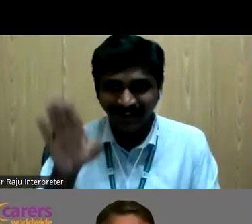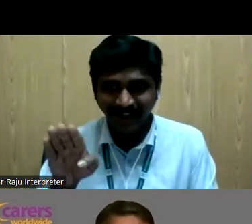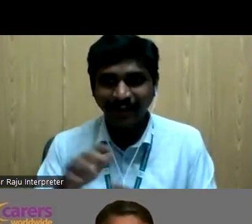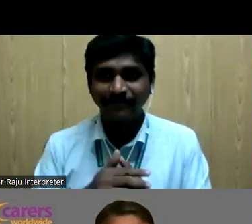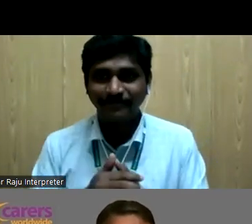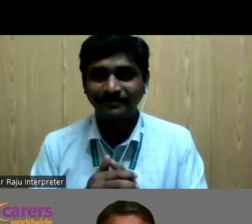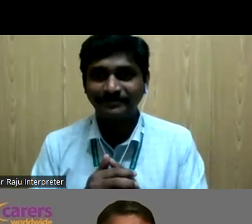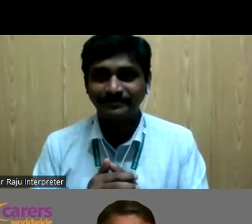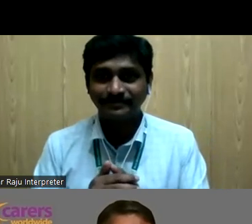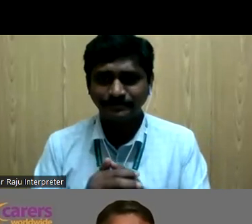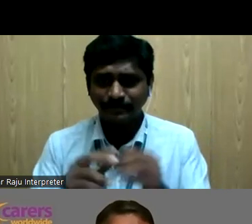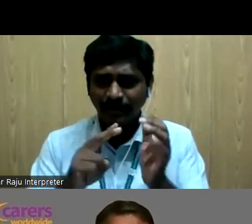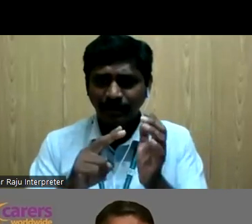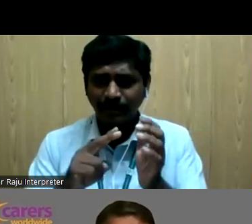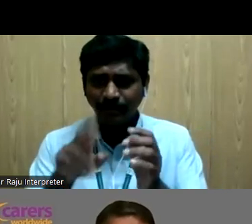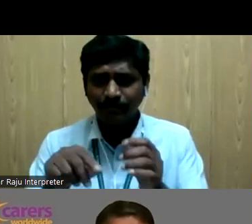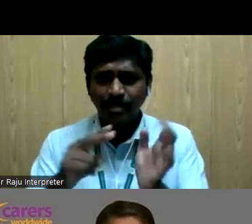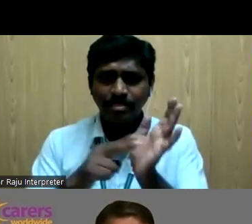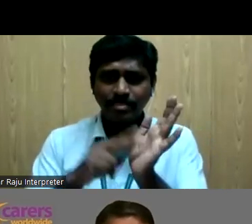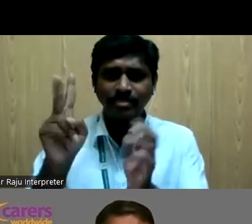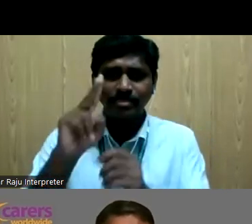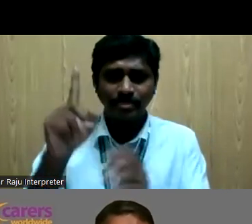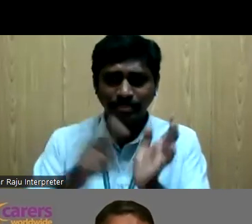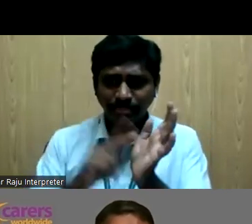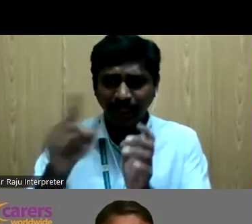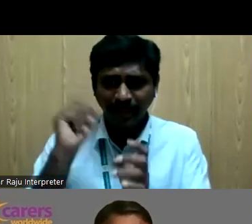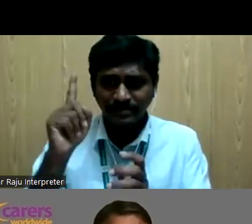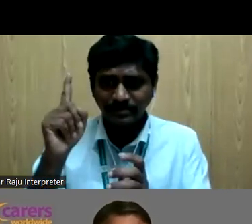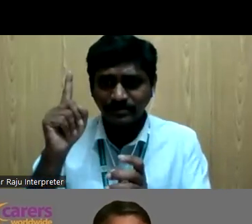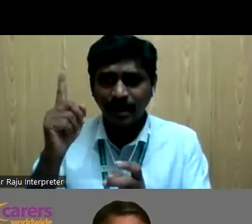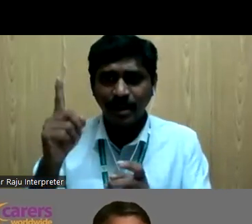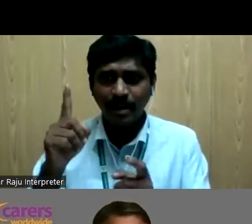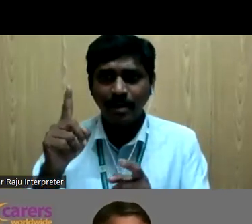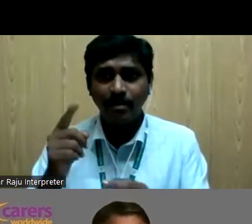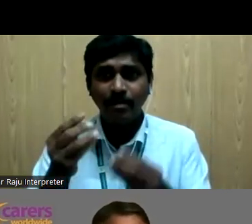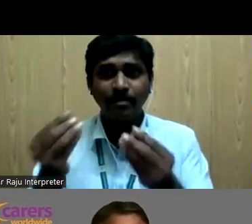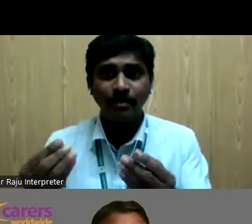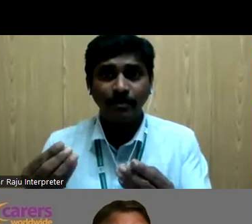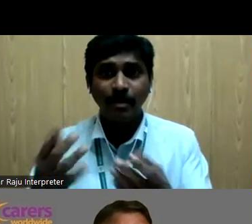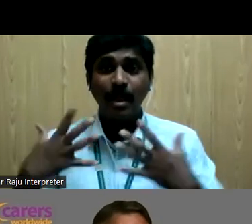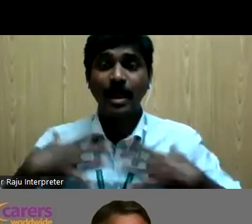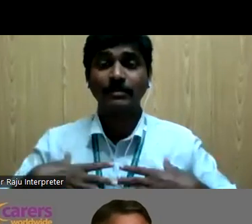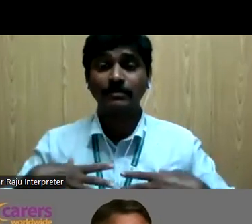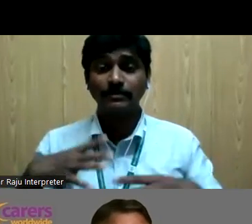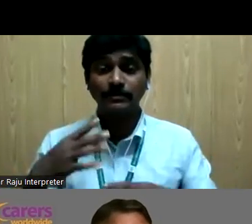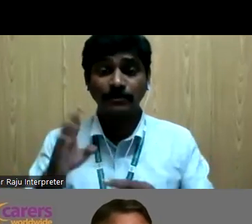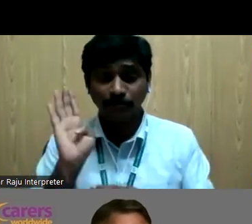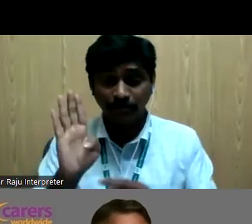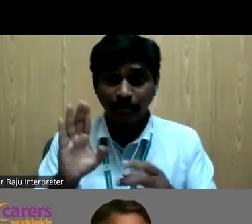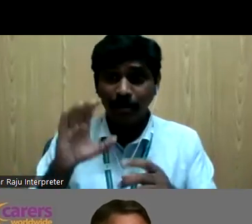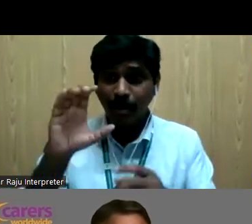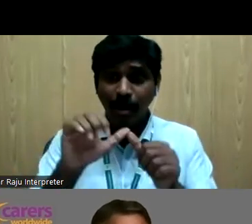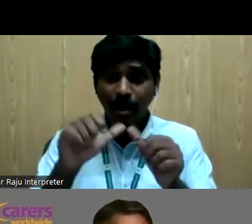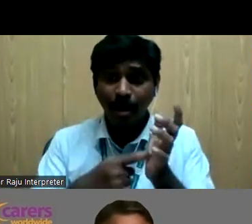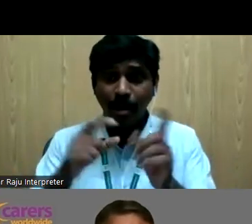insurance from the National Trust scheme. We are the nodal agency for providing these health insurance cards. And we are also